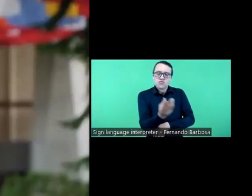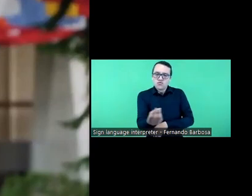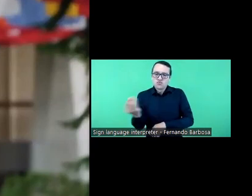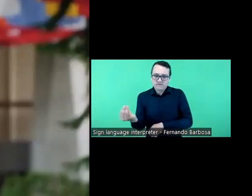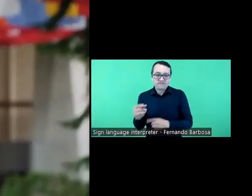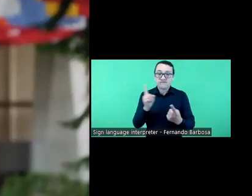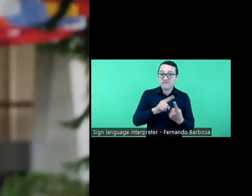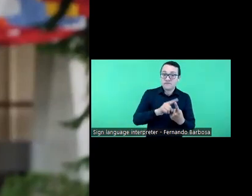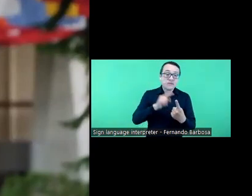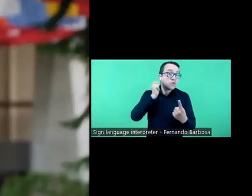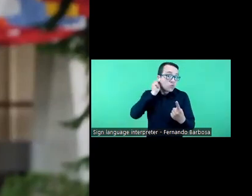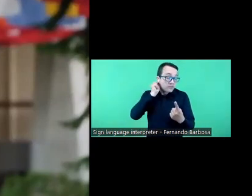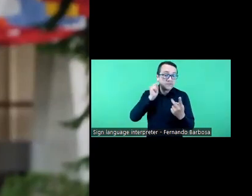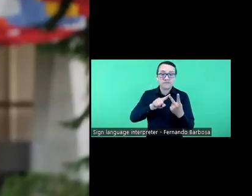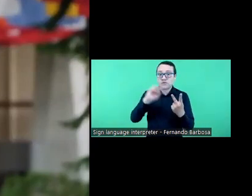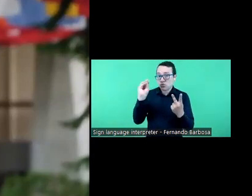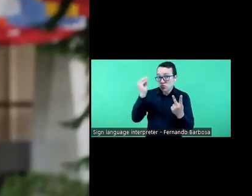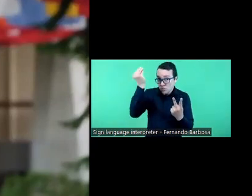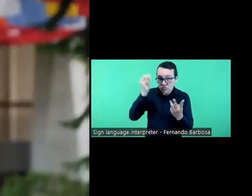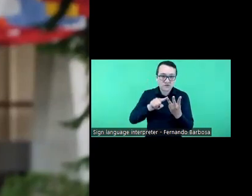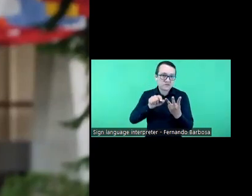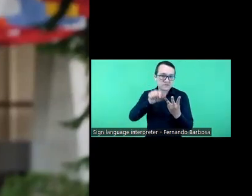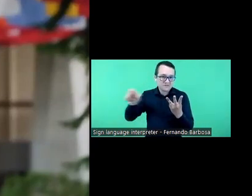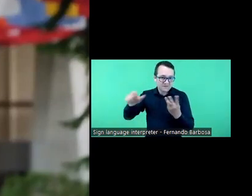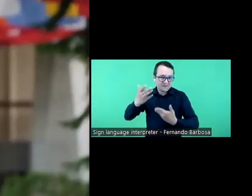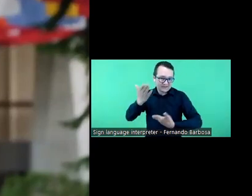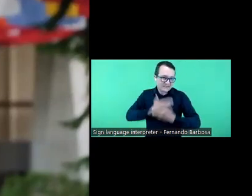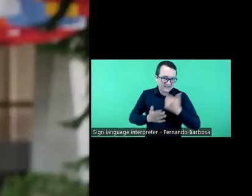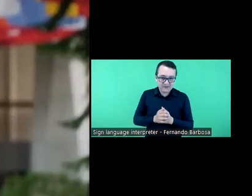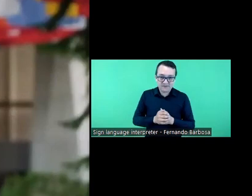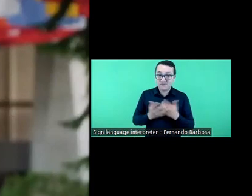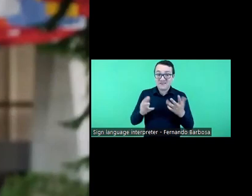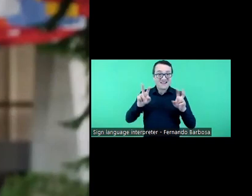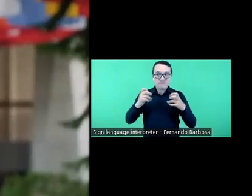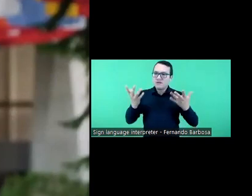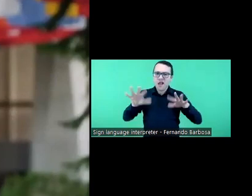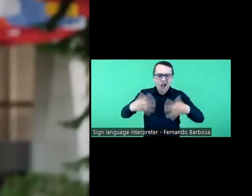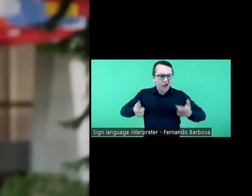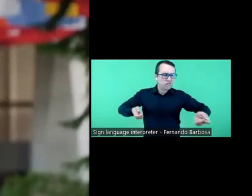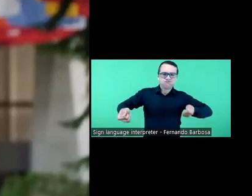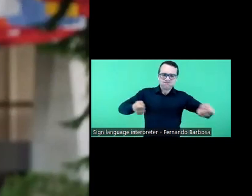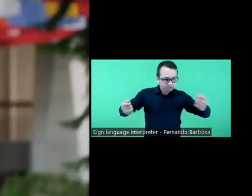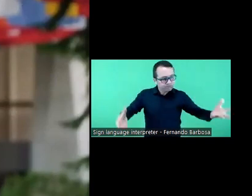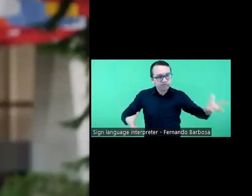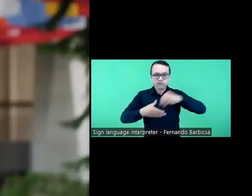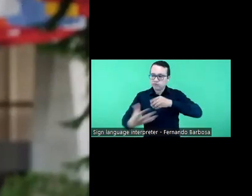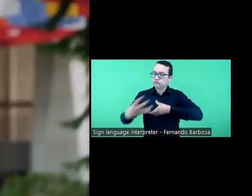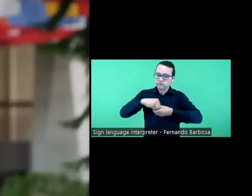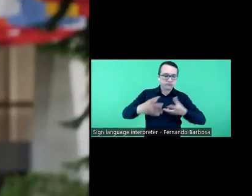youth, and persons with disabilities. Inclusive governance and whole-of-society engagement are critical for